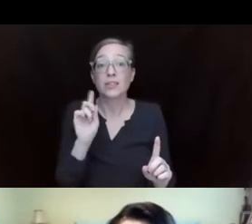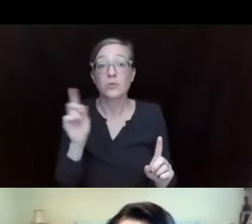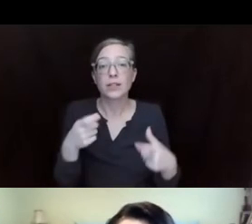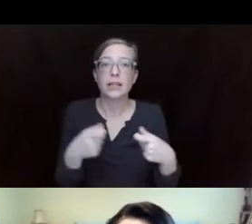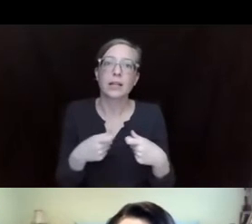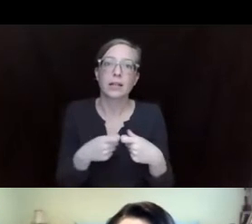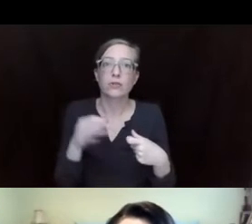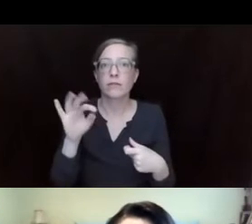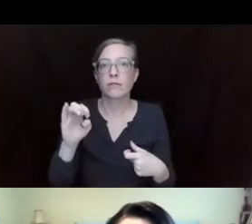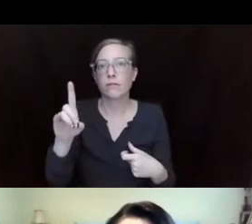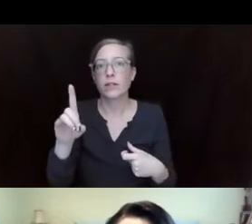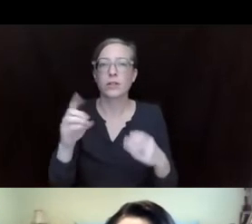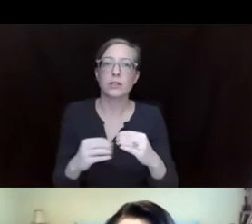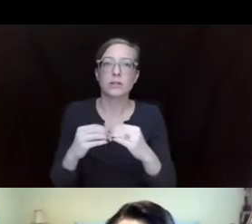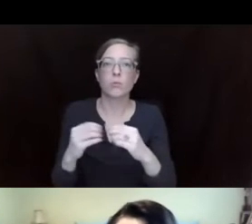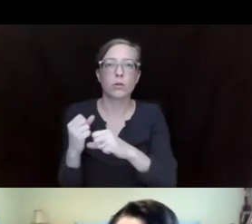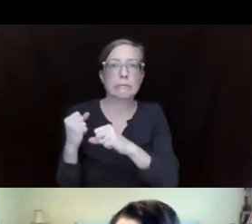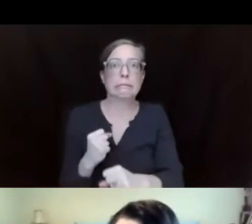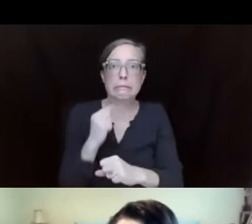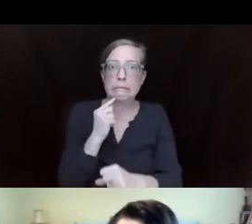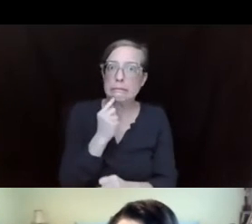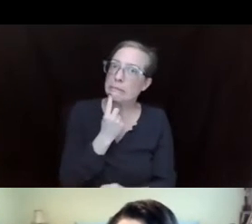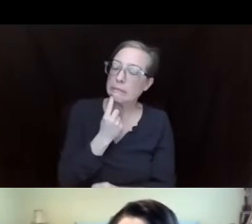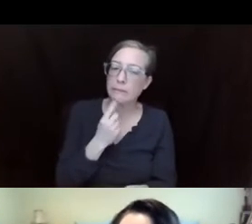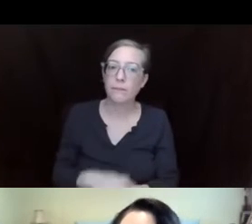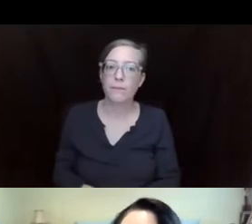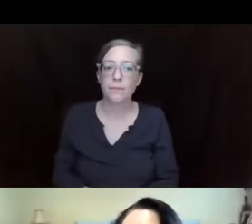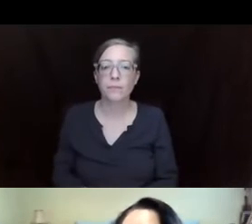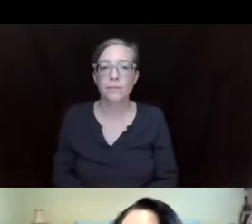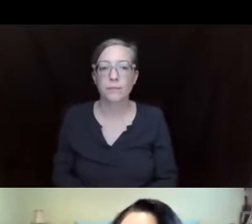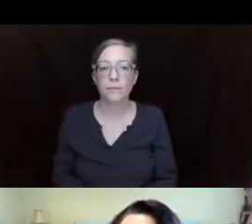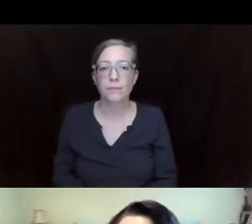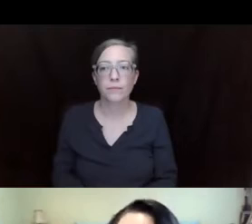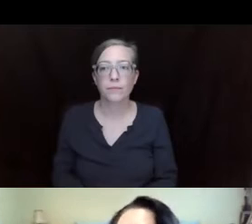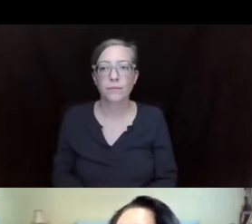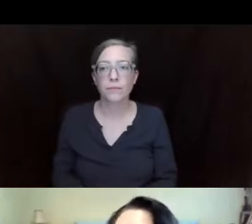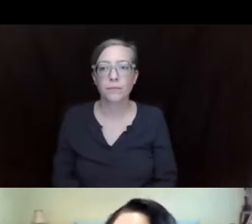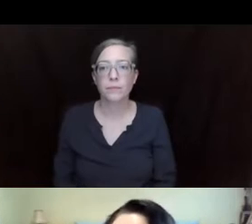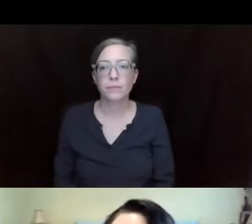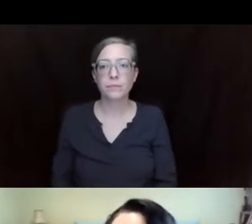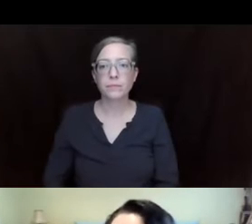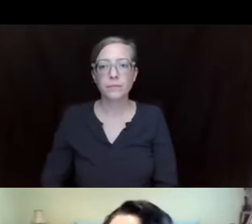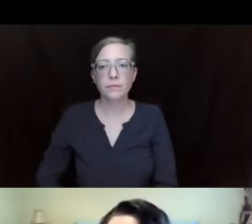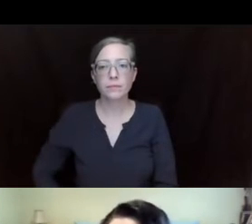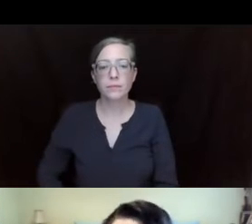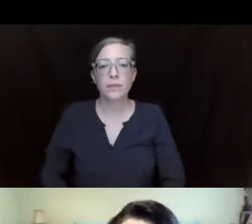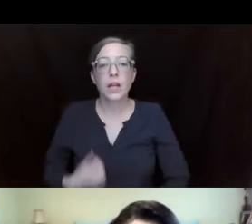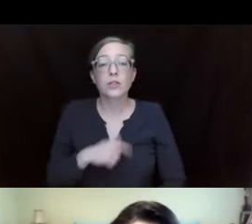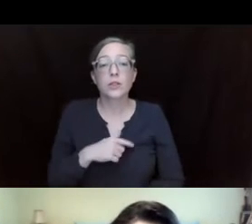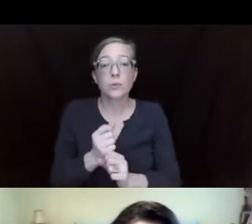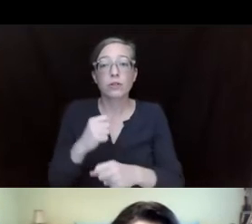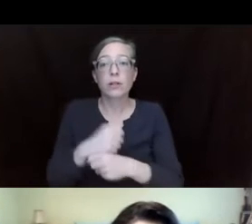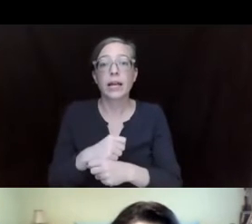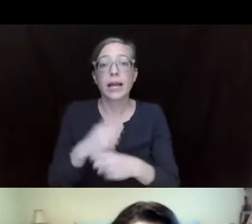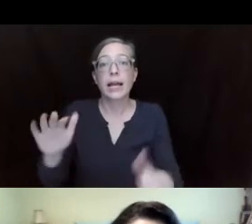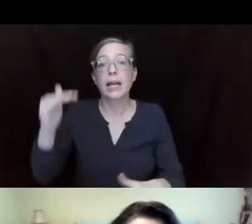intense. In this way, we are creating, and it sounds like super fancy, a non-uniform distribution of the electric